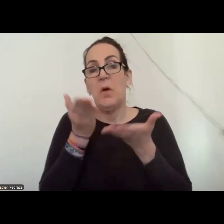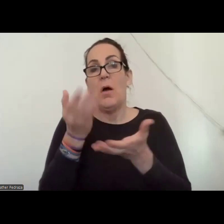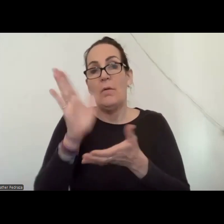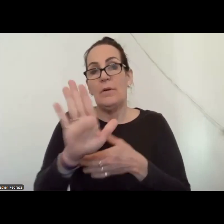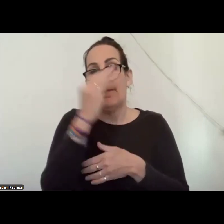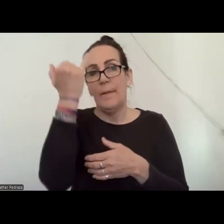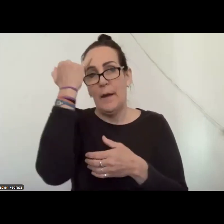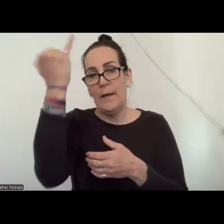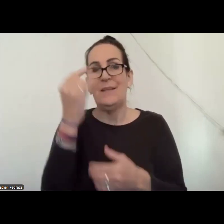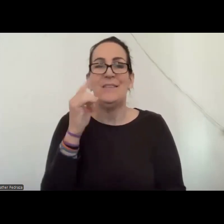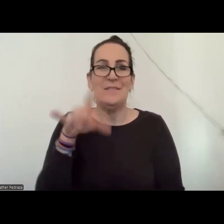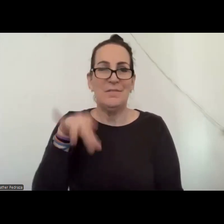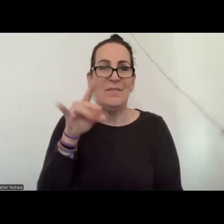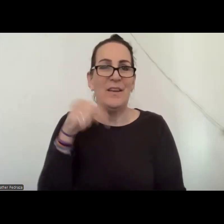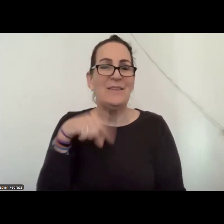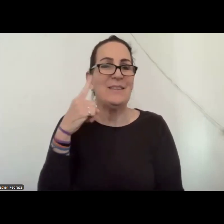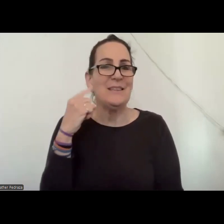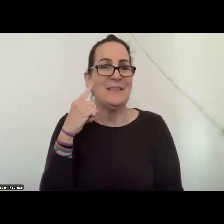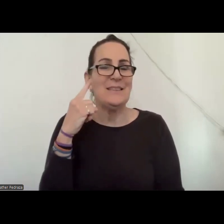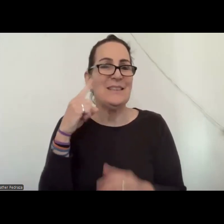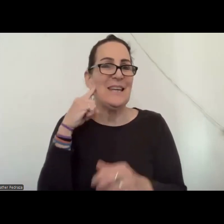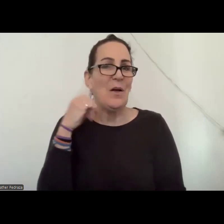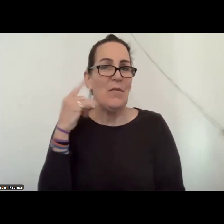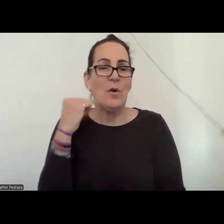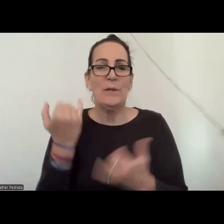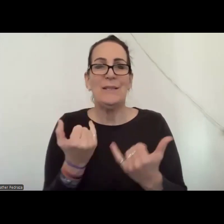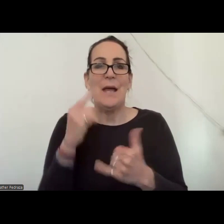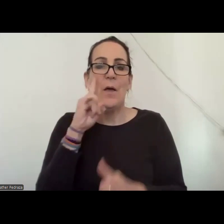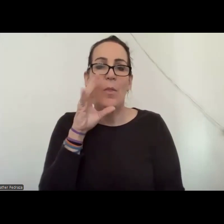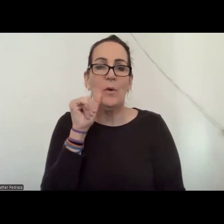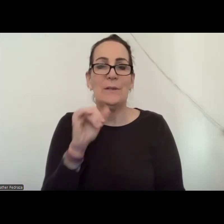a deficit situation, and it's the result of some